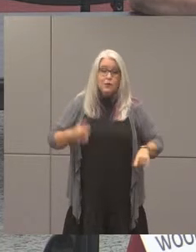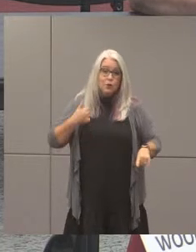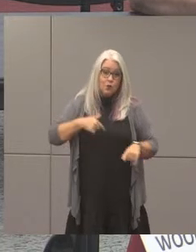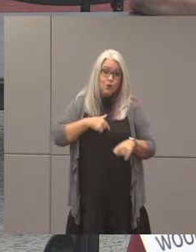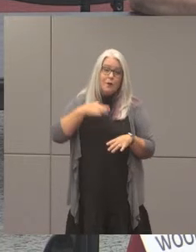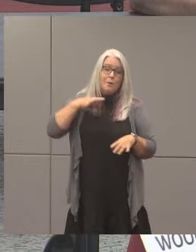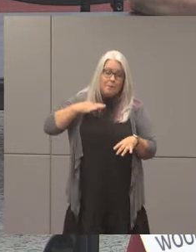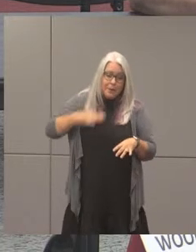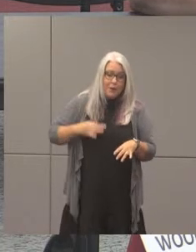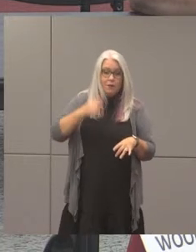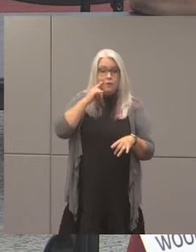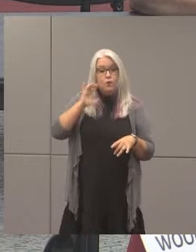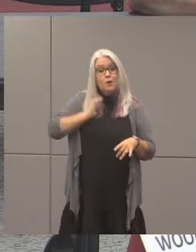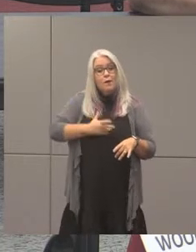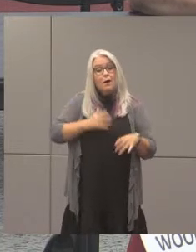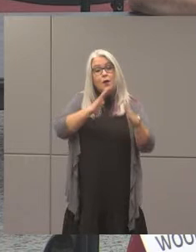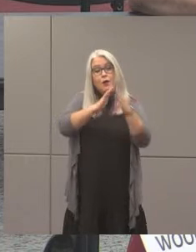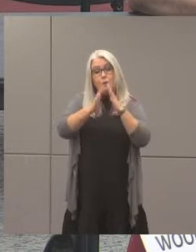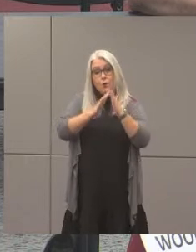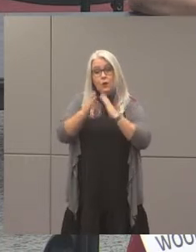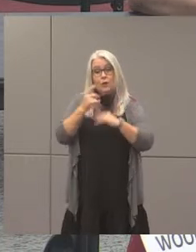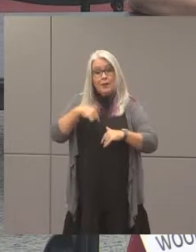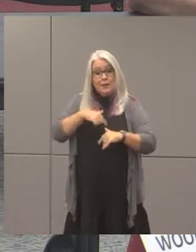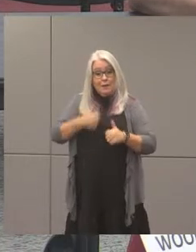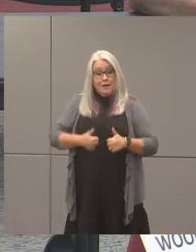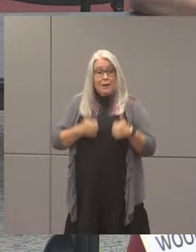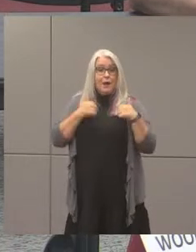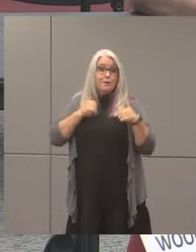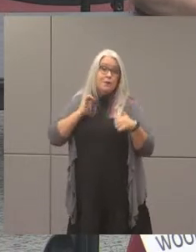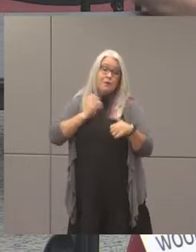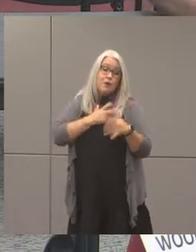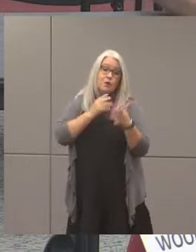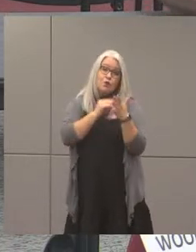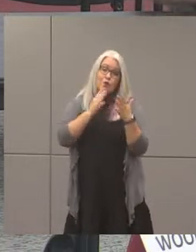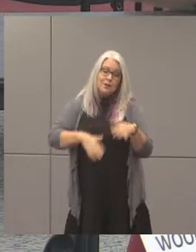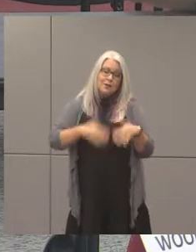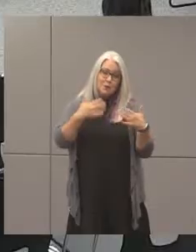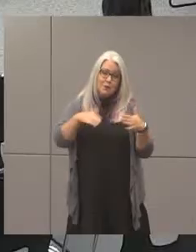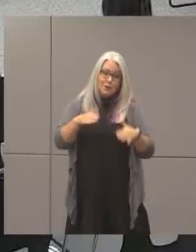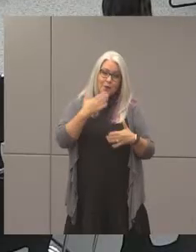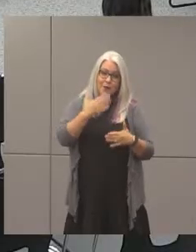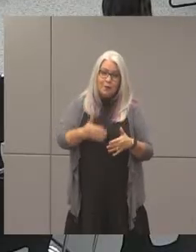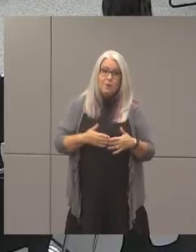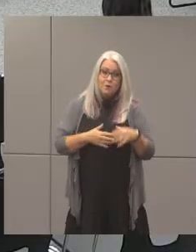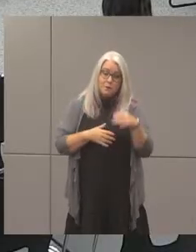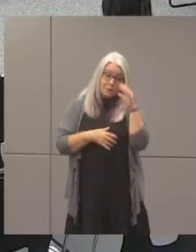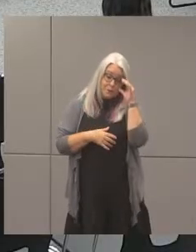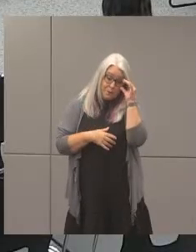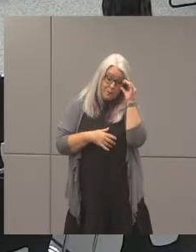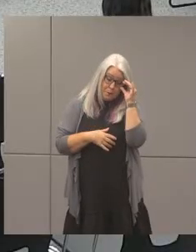to the community, and we're benefiting lives of our students. So it's great. Thank you.